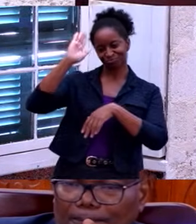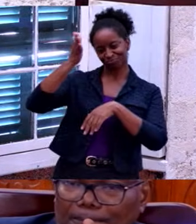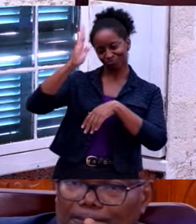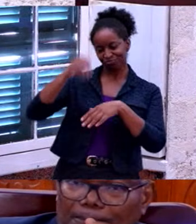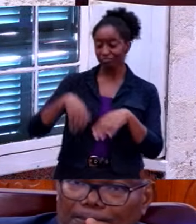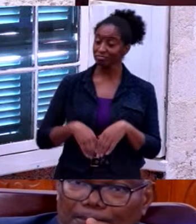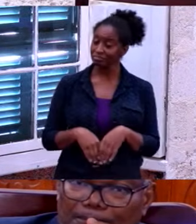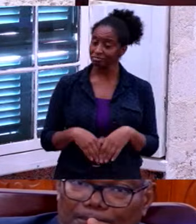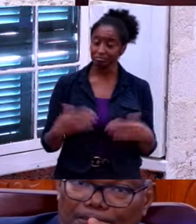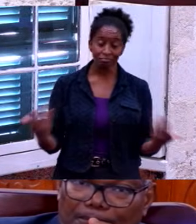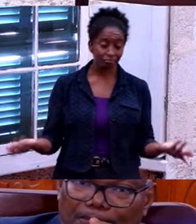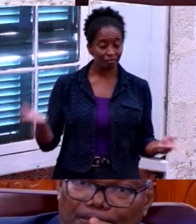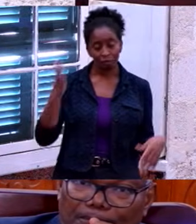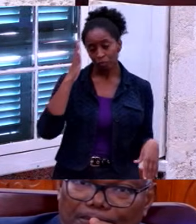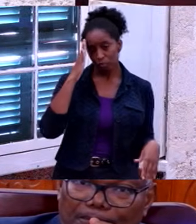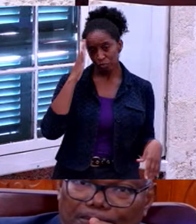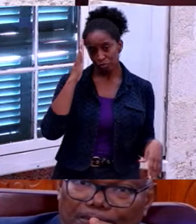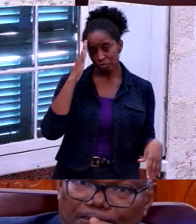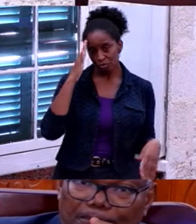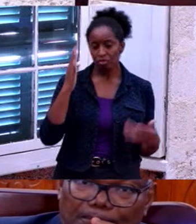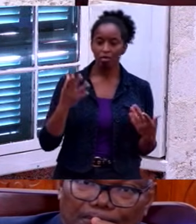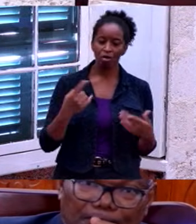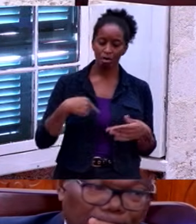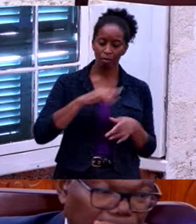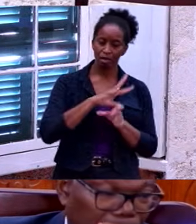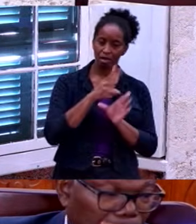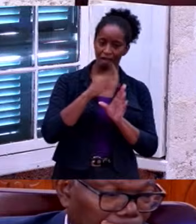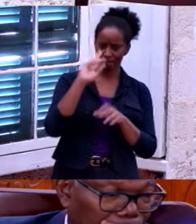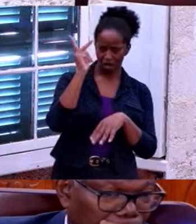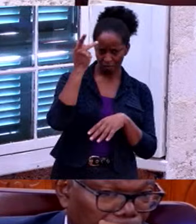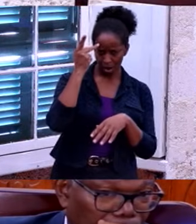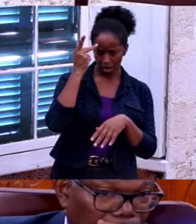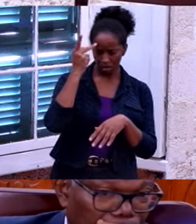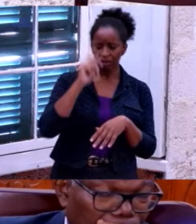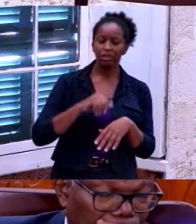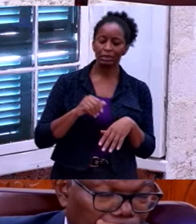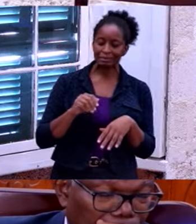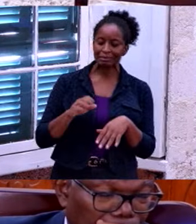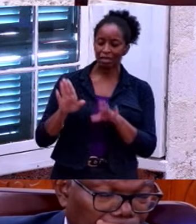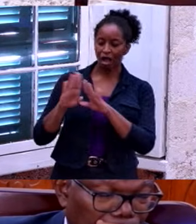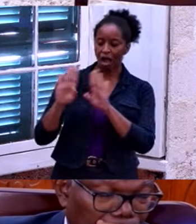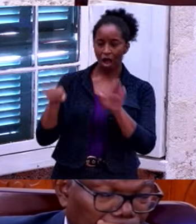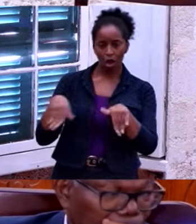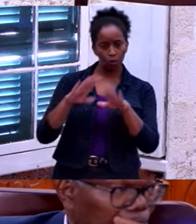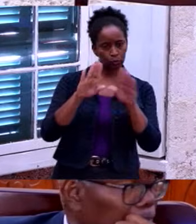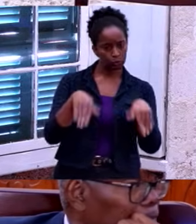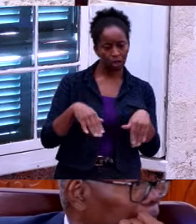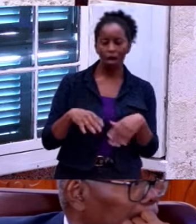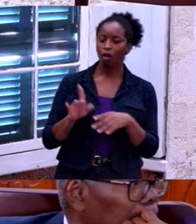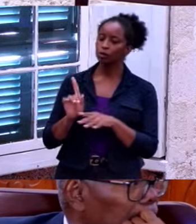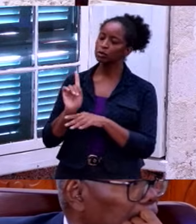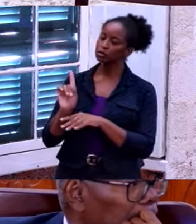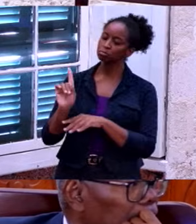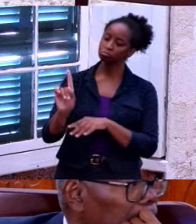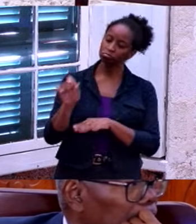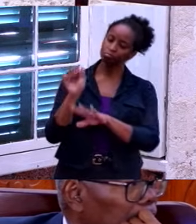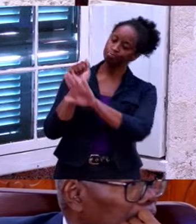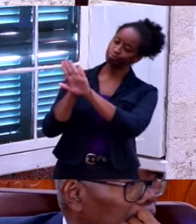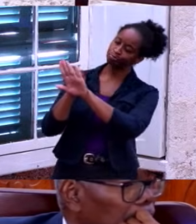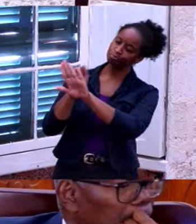course, has a constituency office. So there are now different ways of